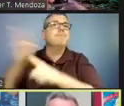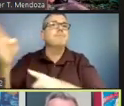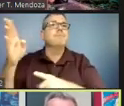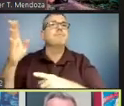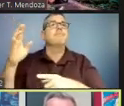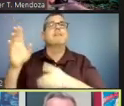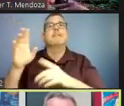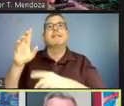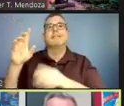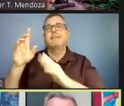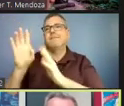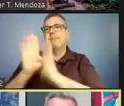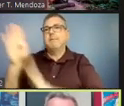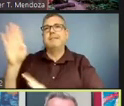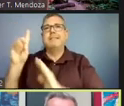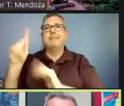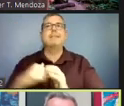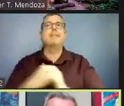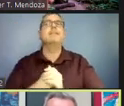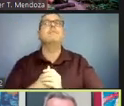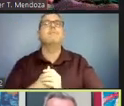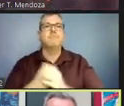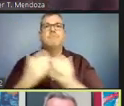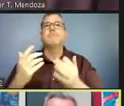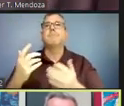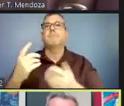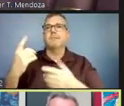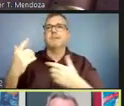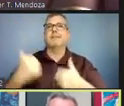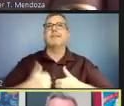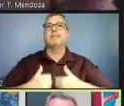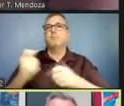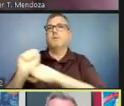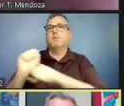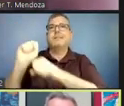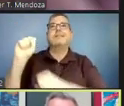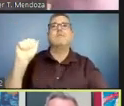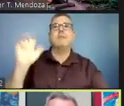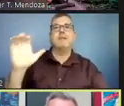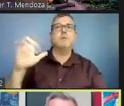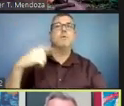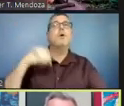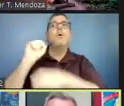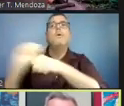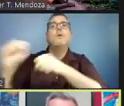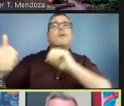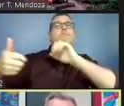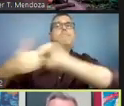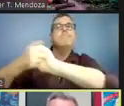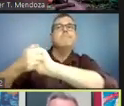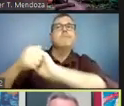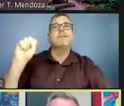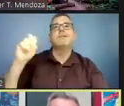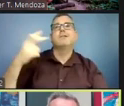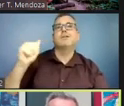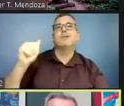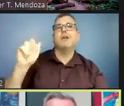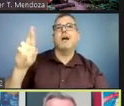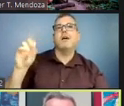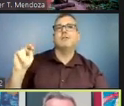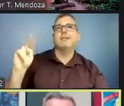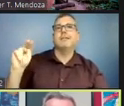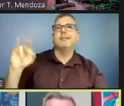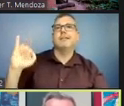I know that many of you work with Sheridan Nicolau in our Oakland office, who covers Marin and the larger Bay Area region.